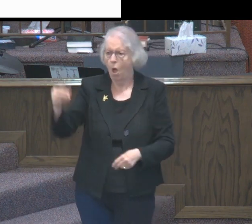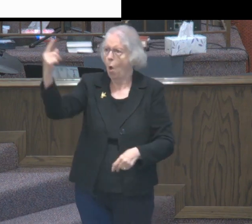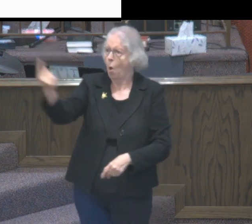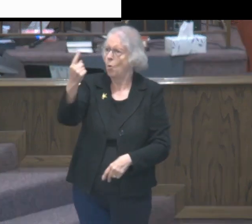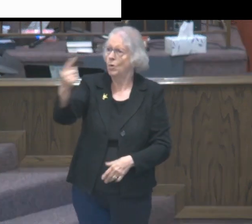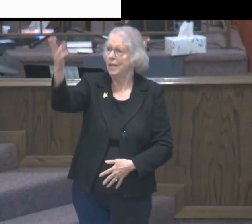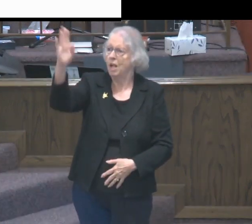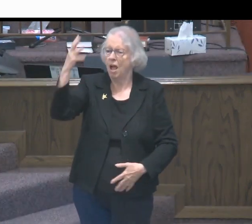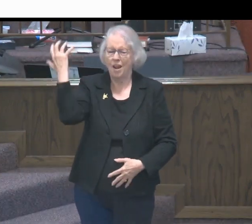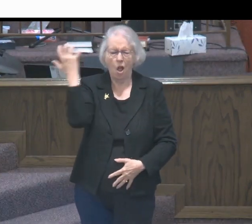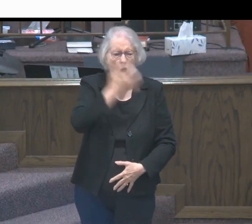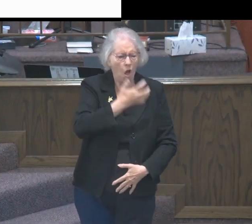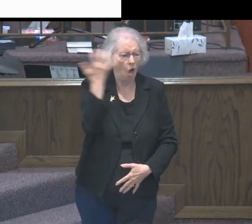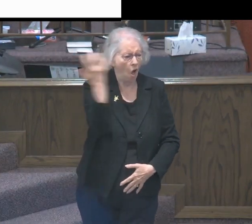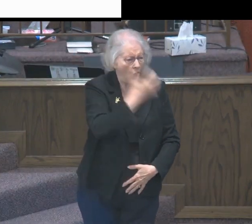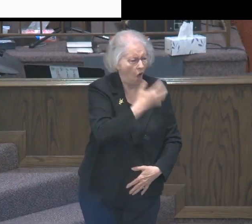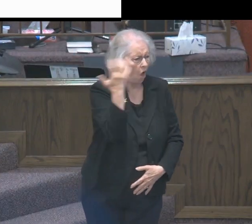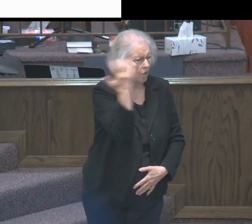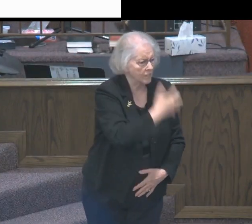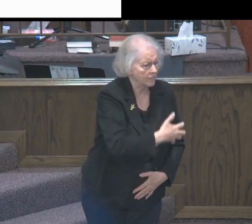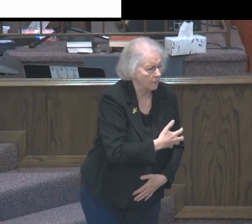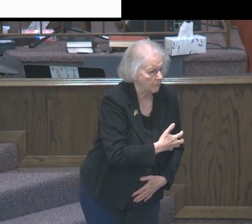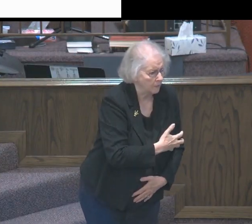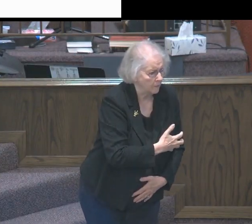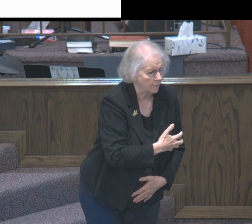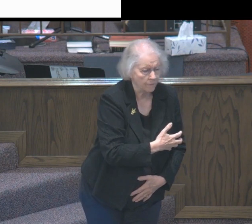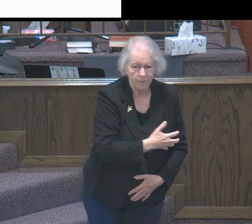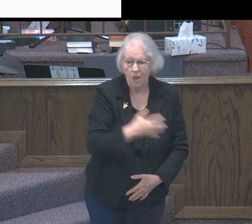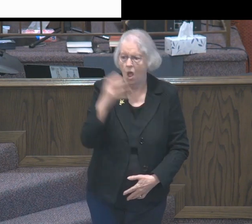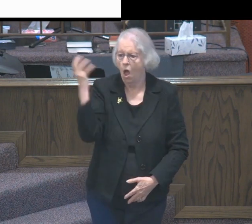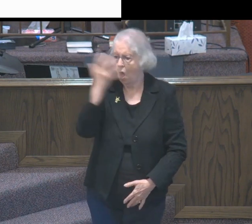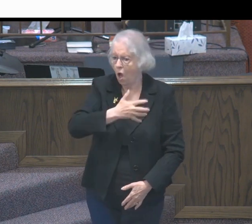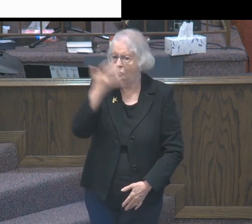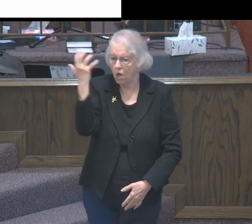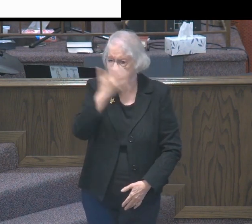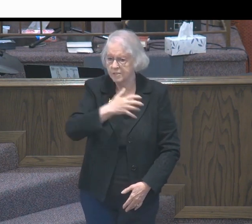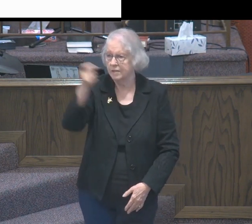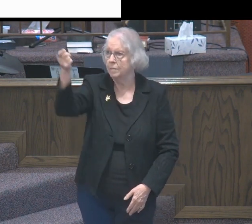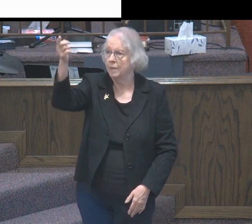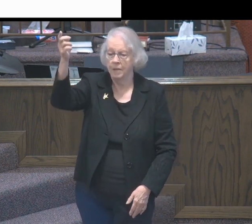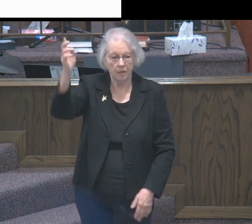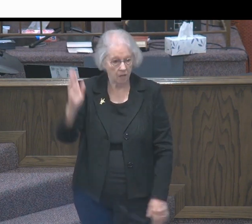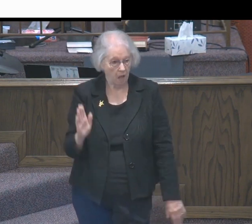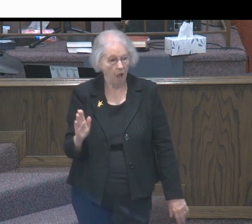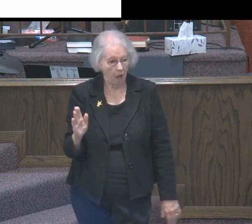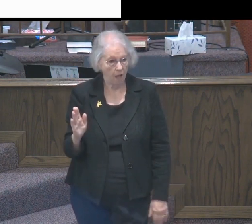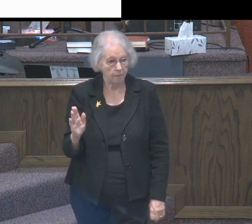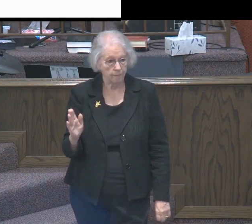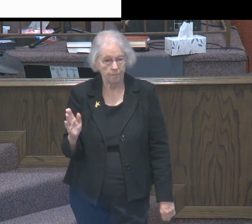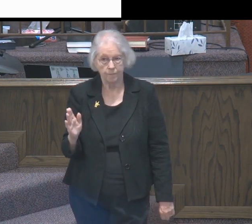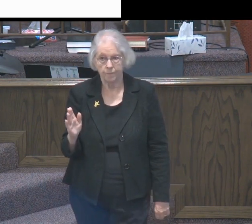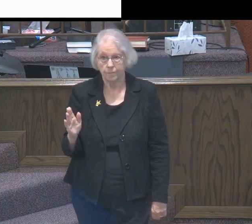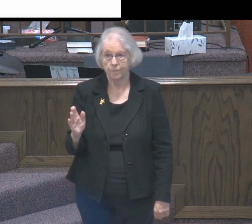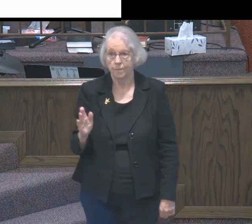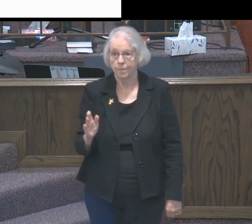reverence for God, a respect for God, an awe of God. And we see that in Exodus chapter 20, verses 2